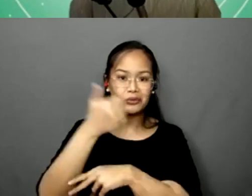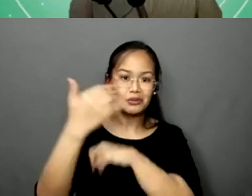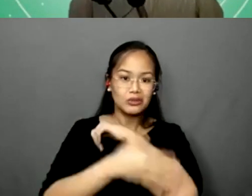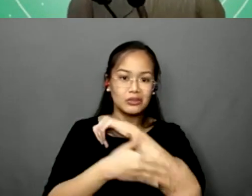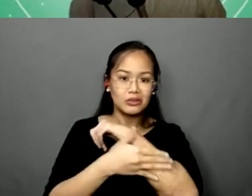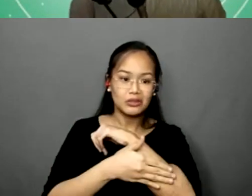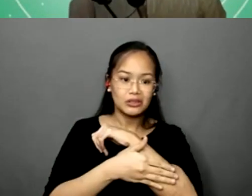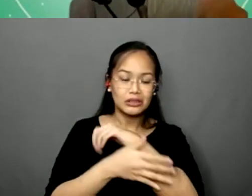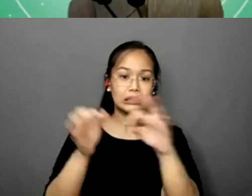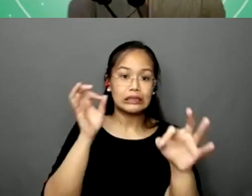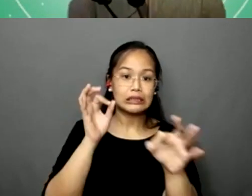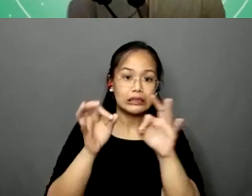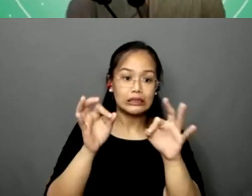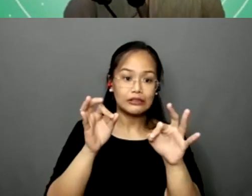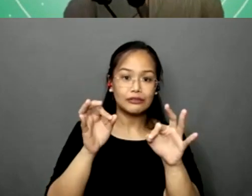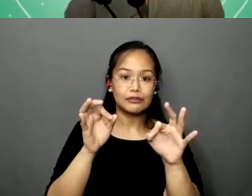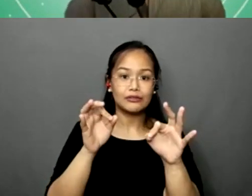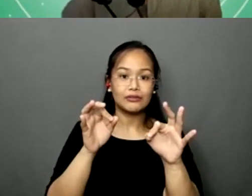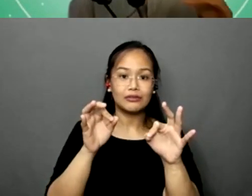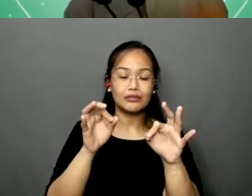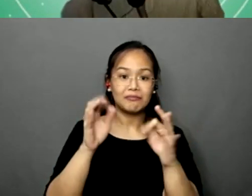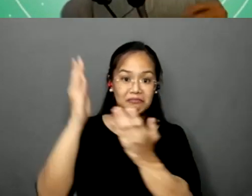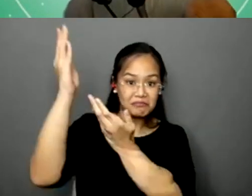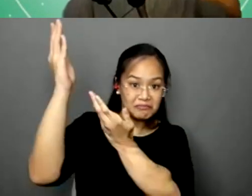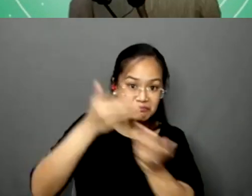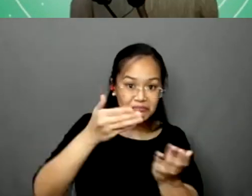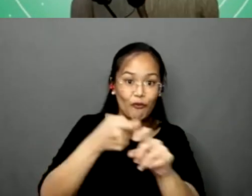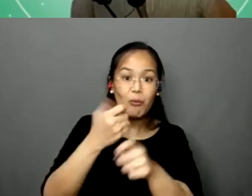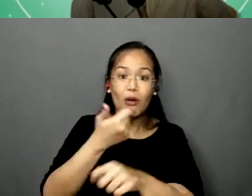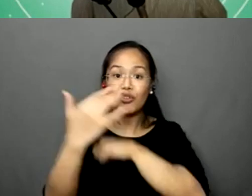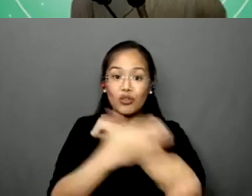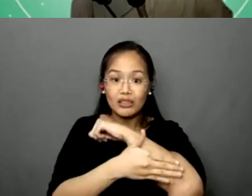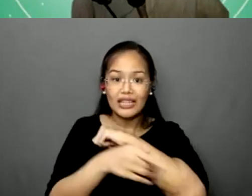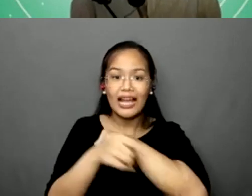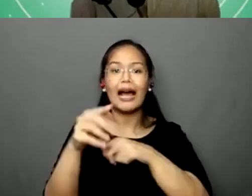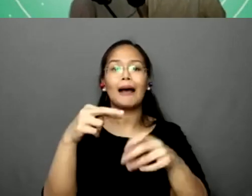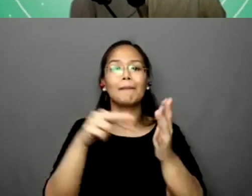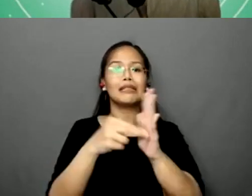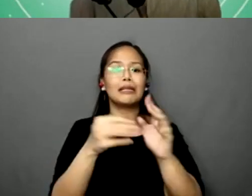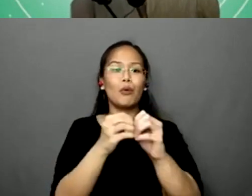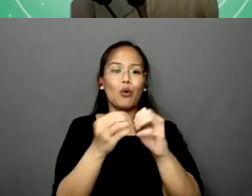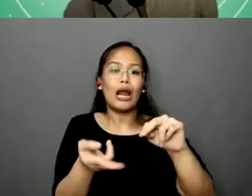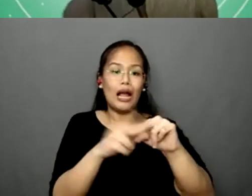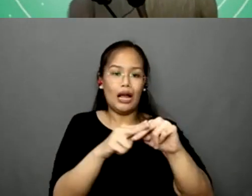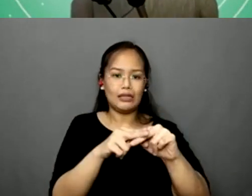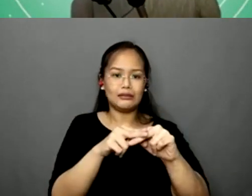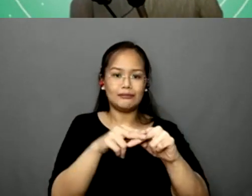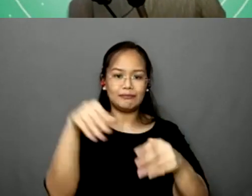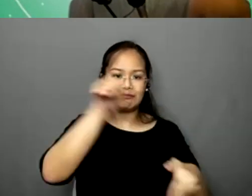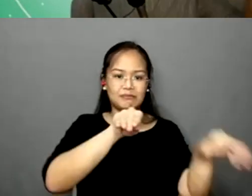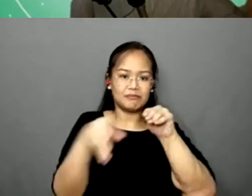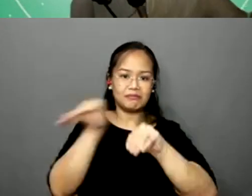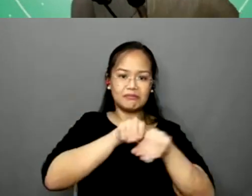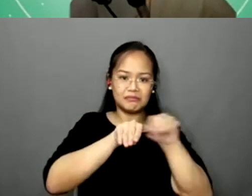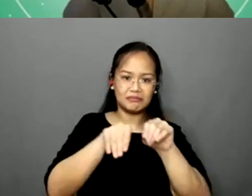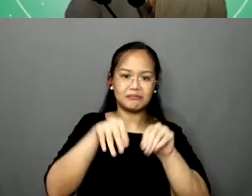also means there's an influx in terms of packaging. Because the priority has always been economic first, packaging is primarily for